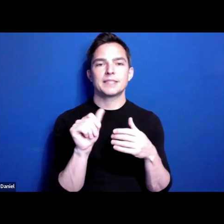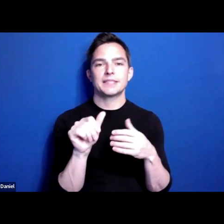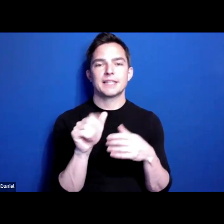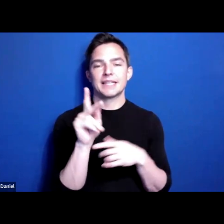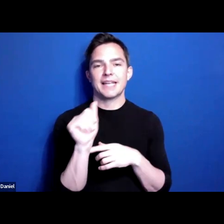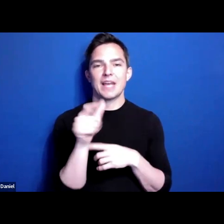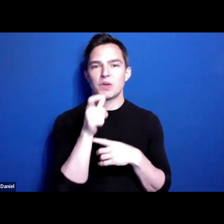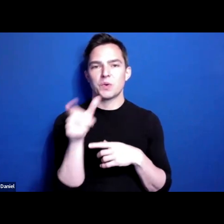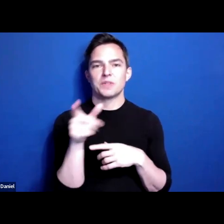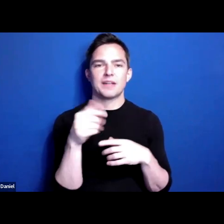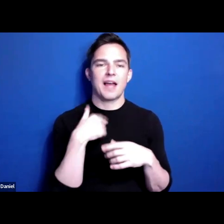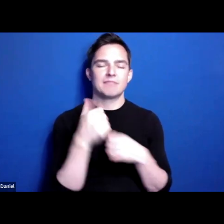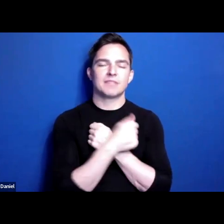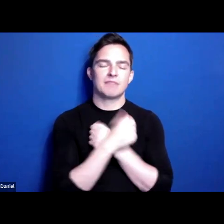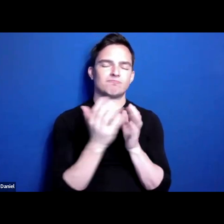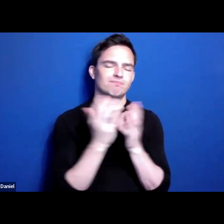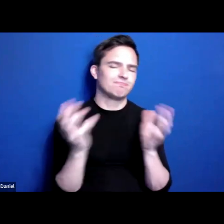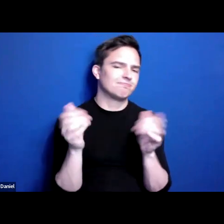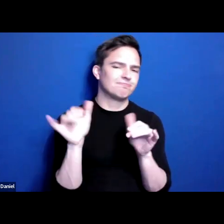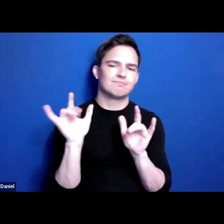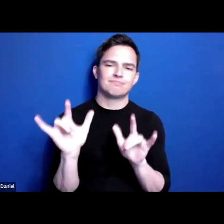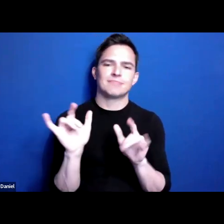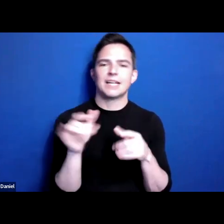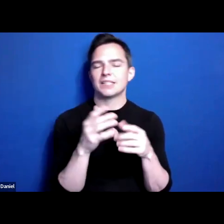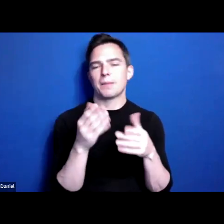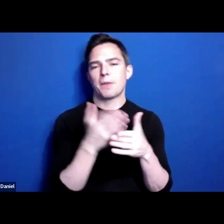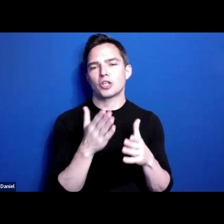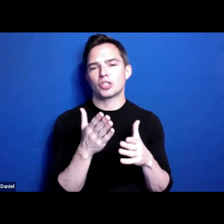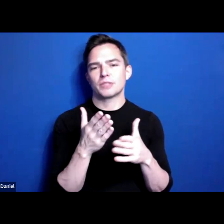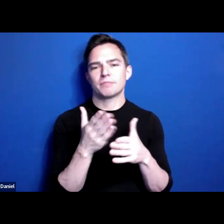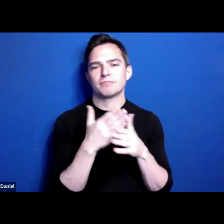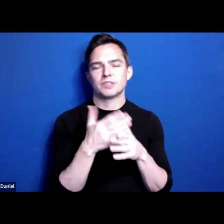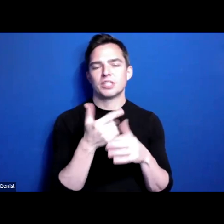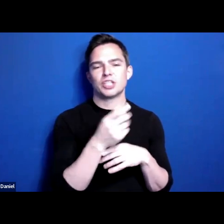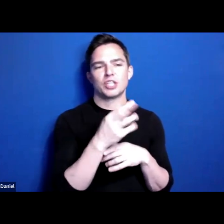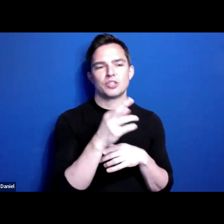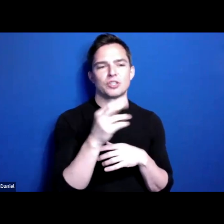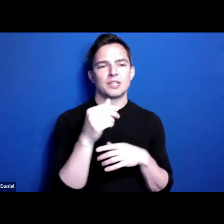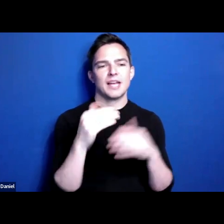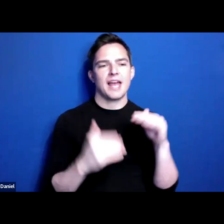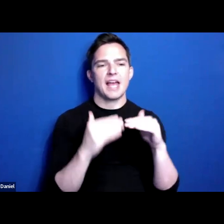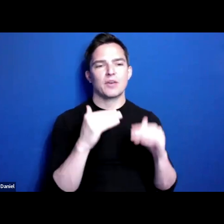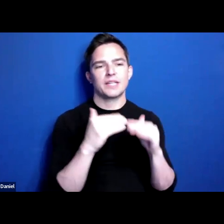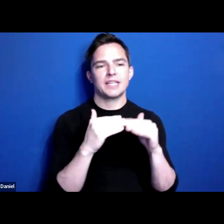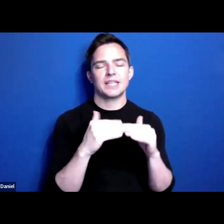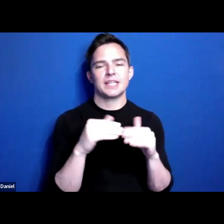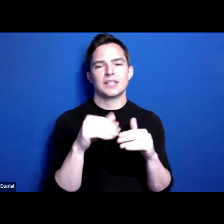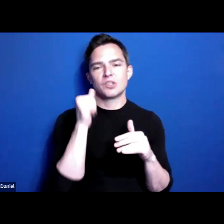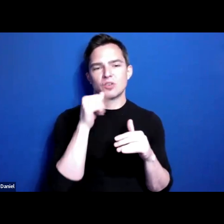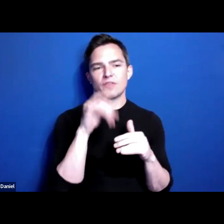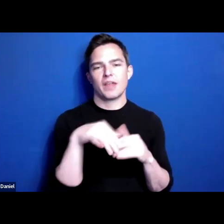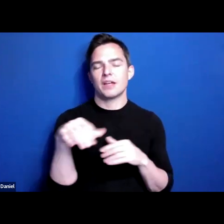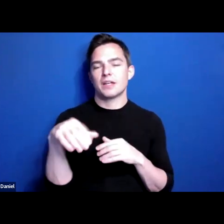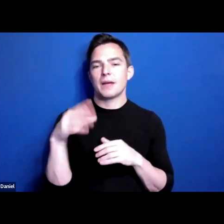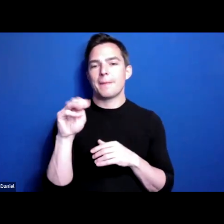so dearly, and thinking about the partnerships between Girls for Gender Equity and Me Too, or Movement for